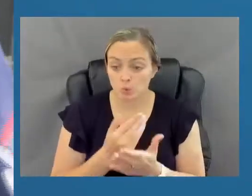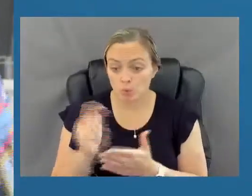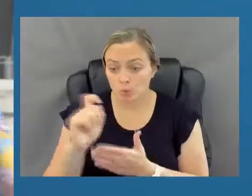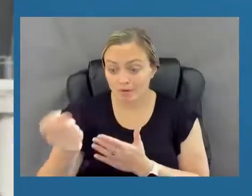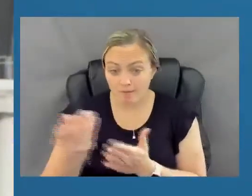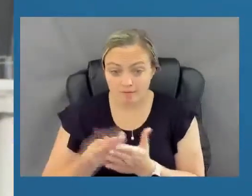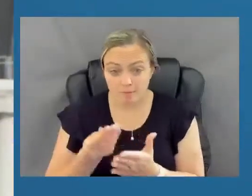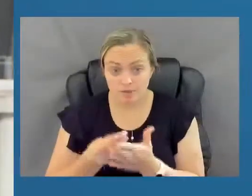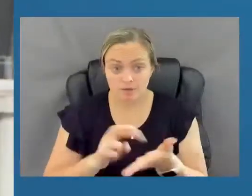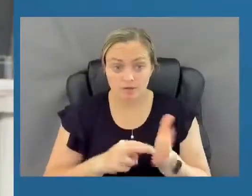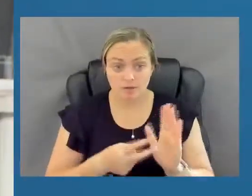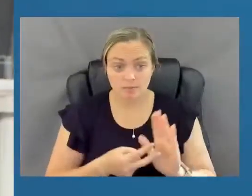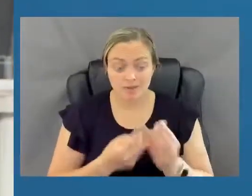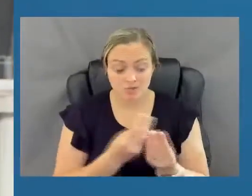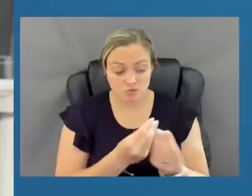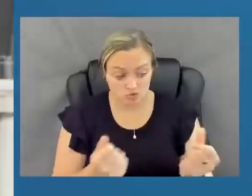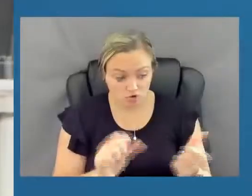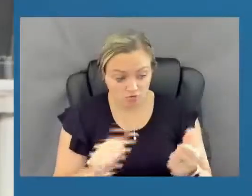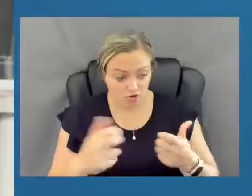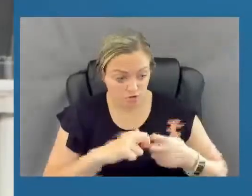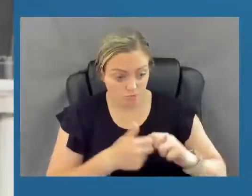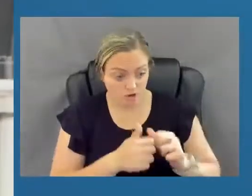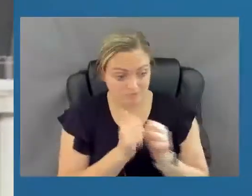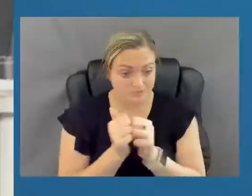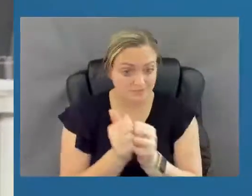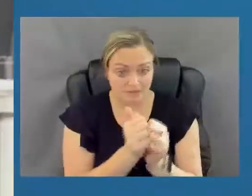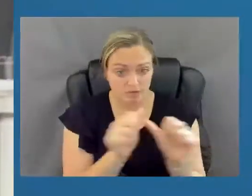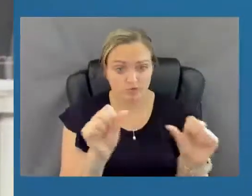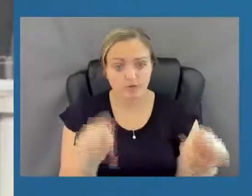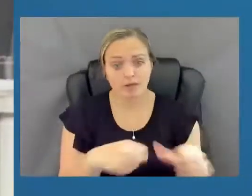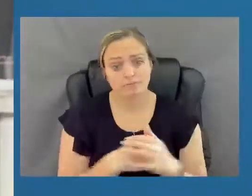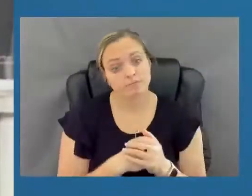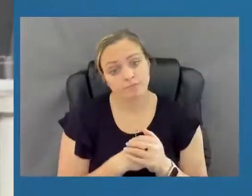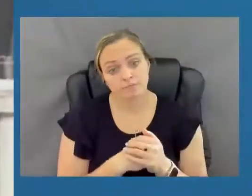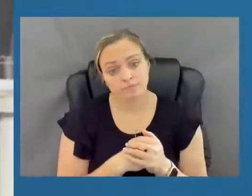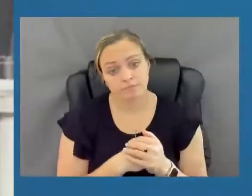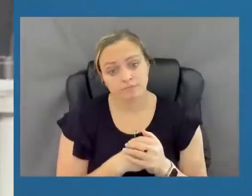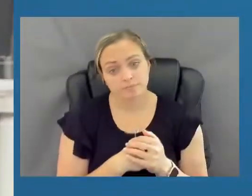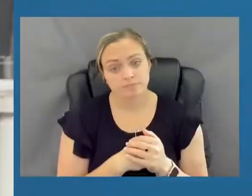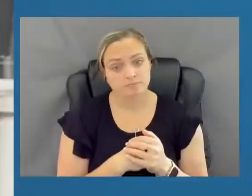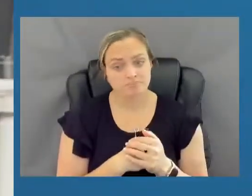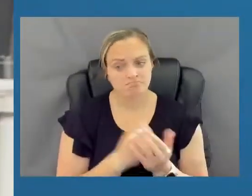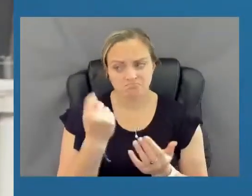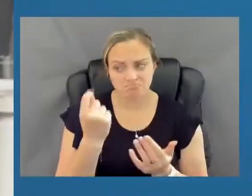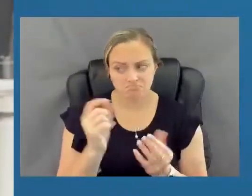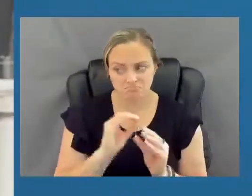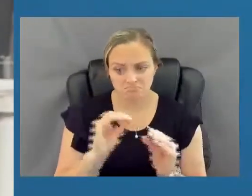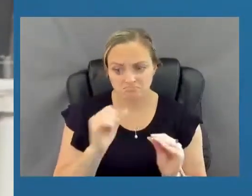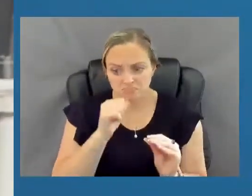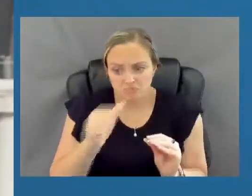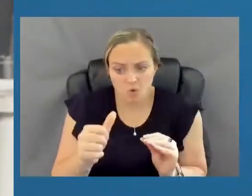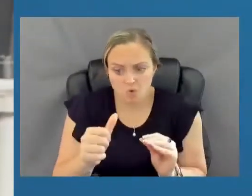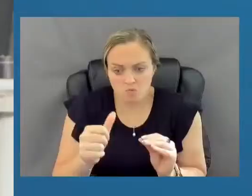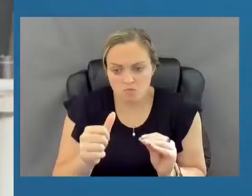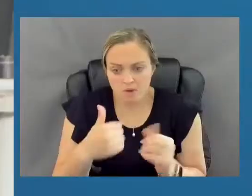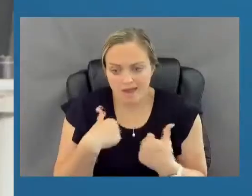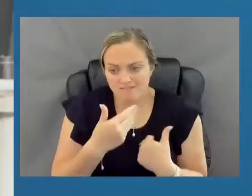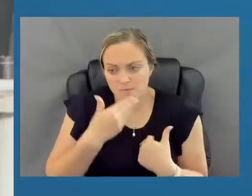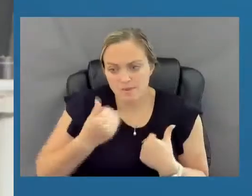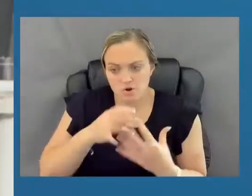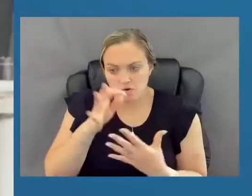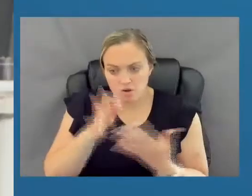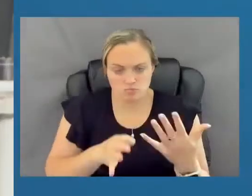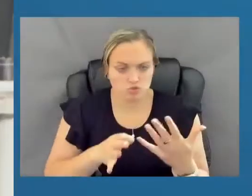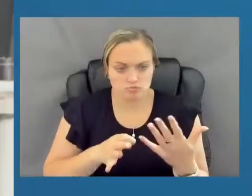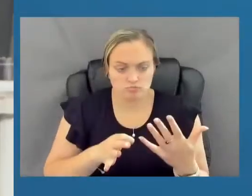will allow us to solve these problems together. There's no better way to work yourself out of a challenge than